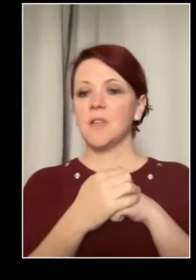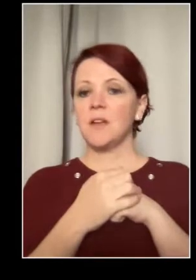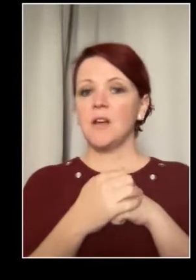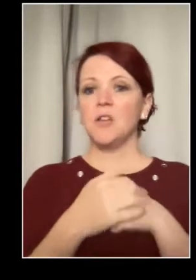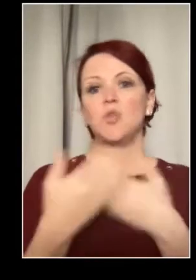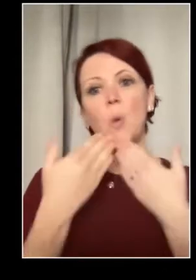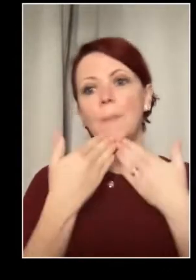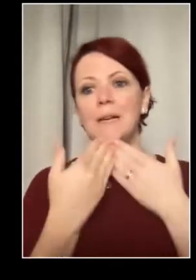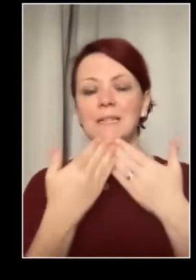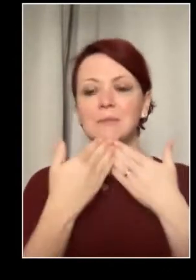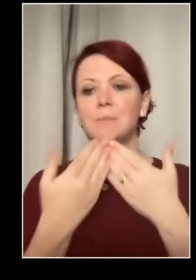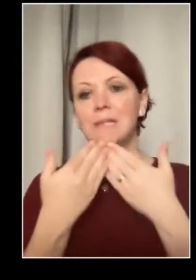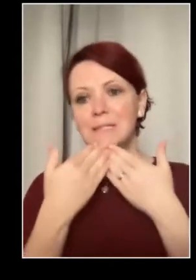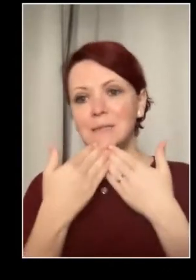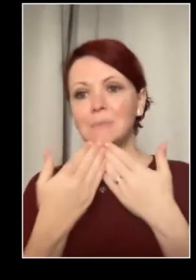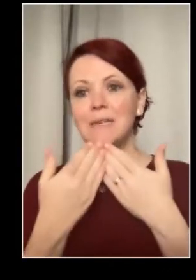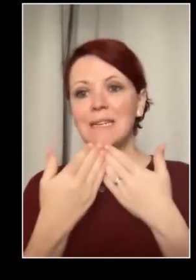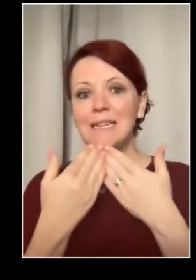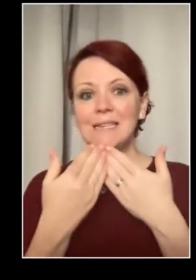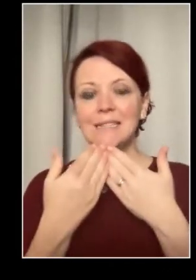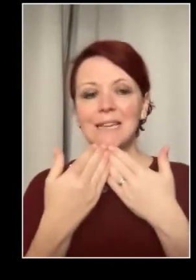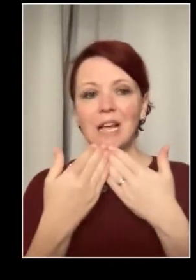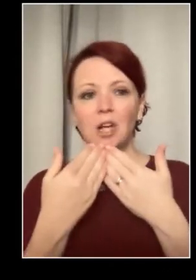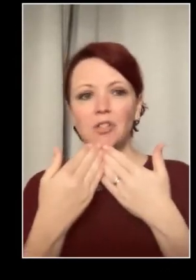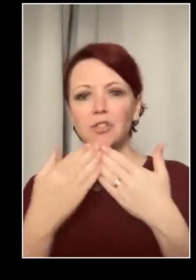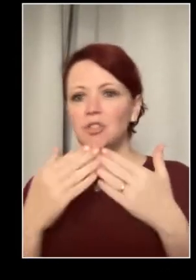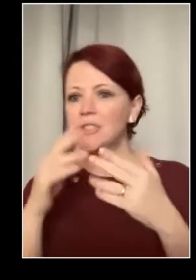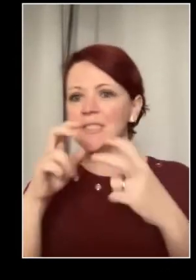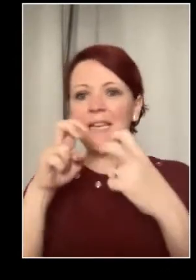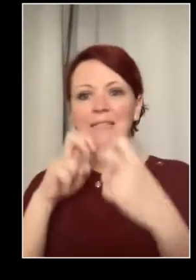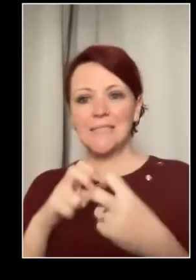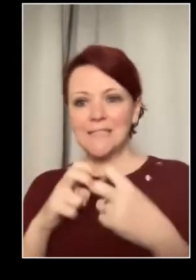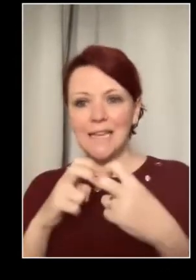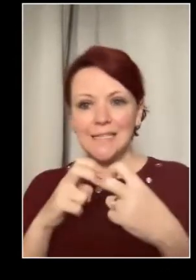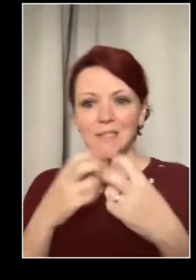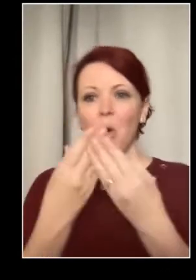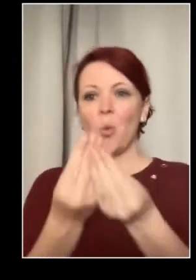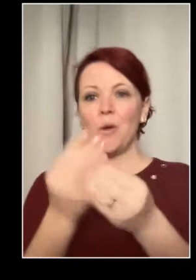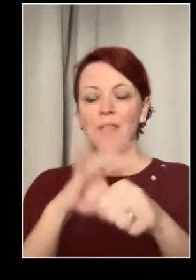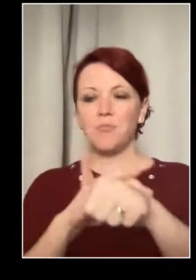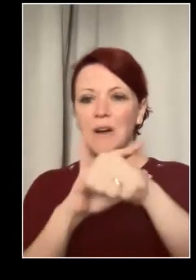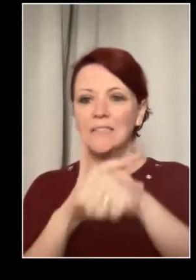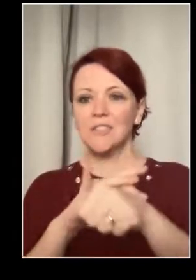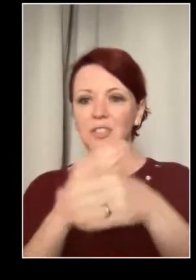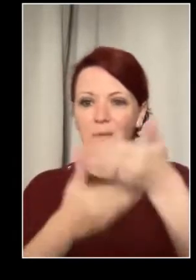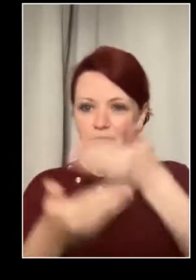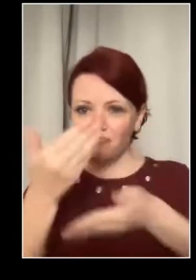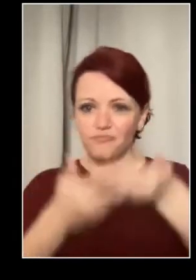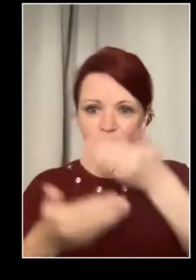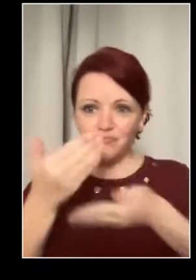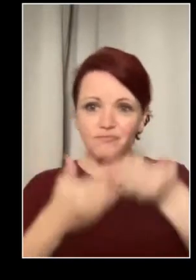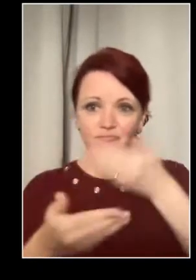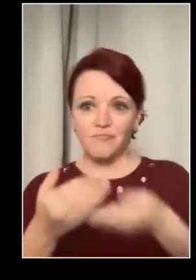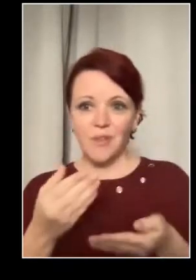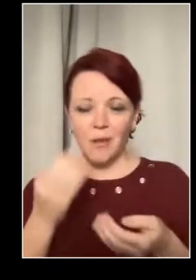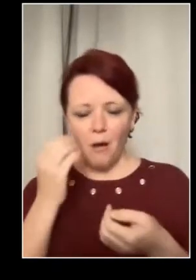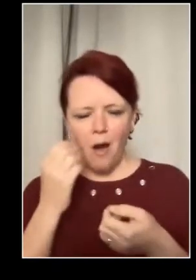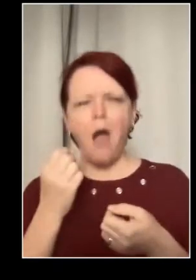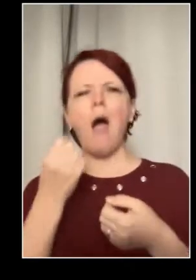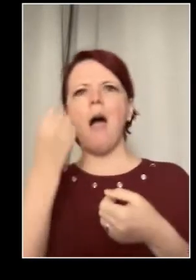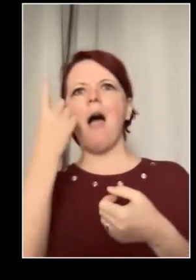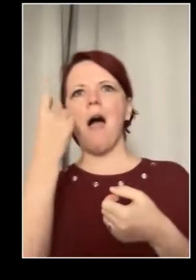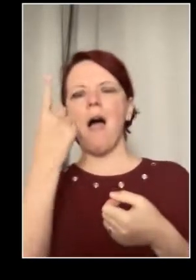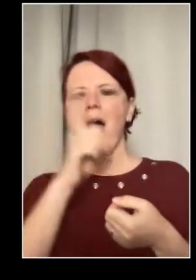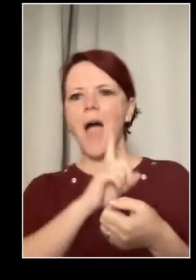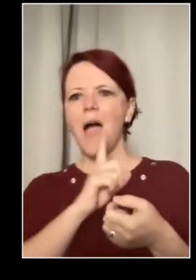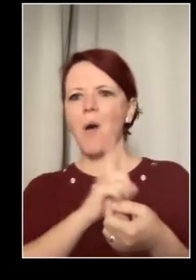from listening to apprentices and their journeys who are living it themselves. Our network is truly trusted by the